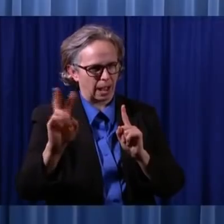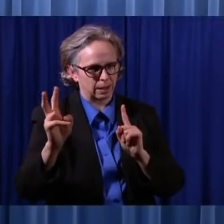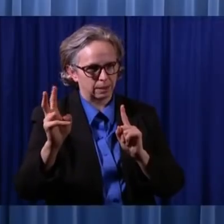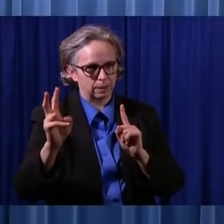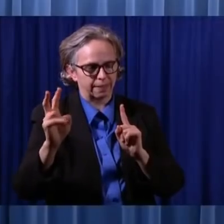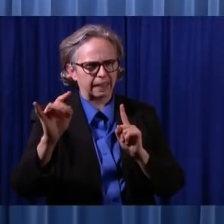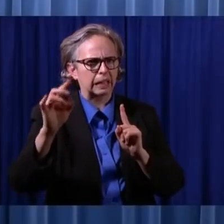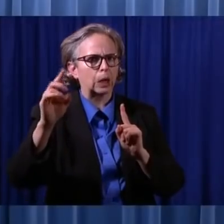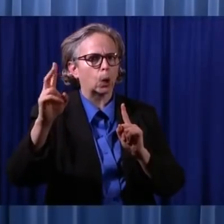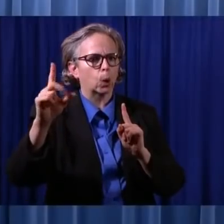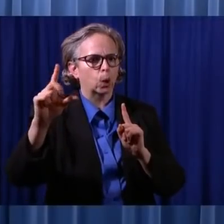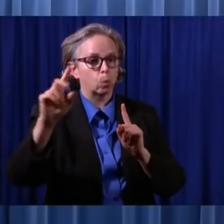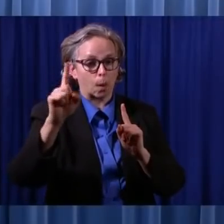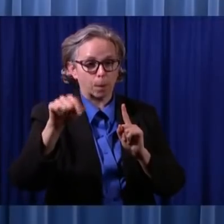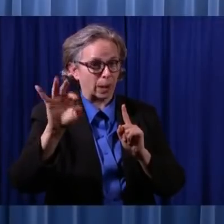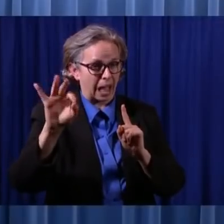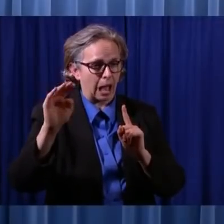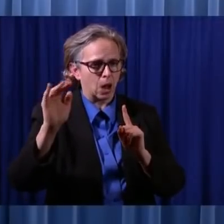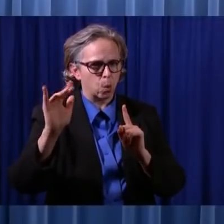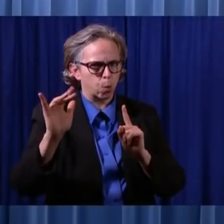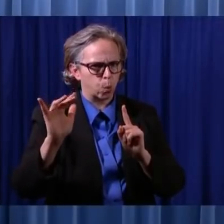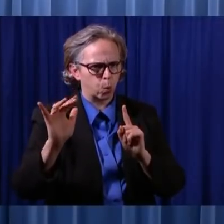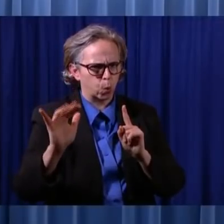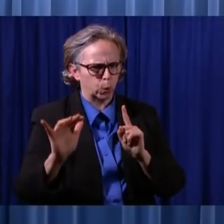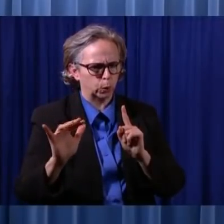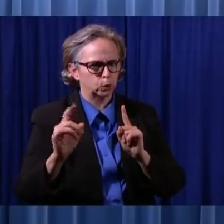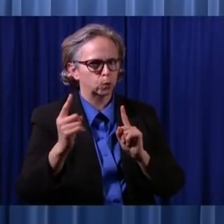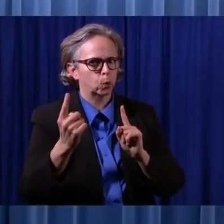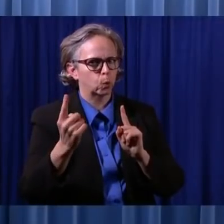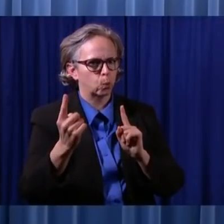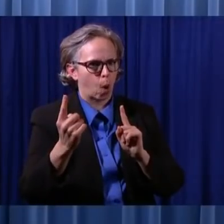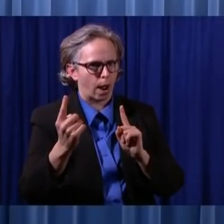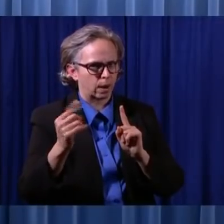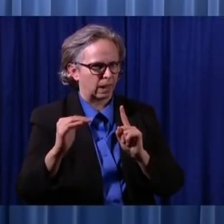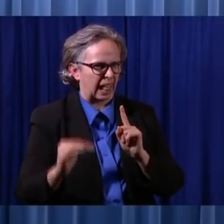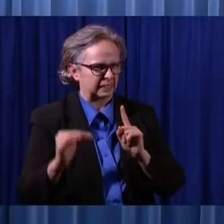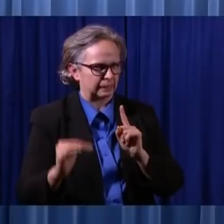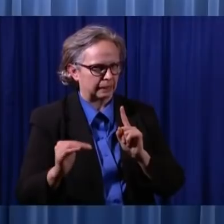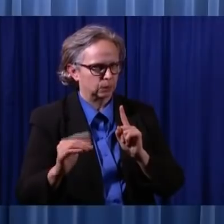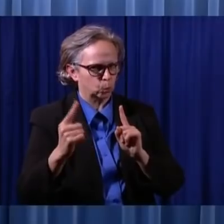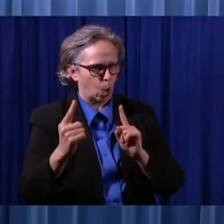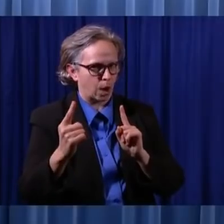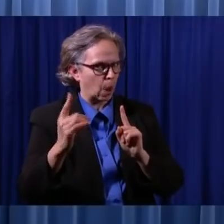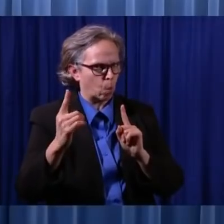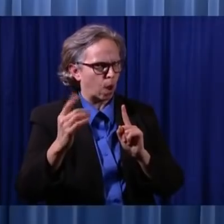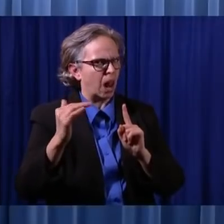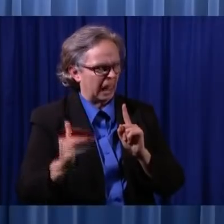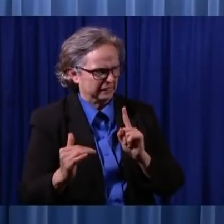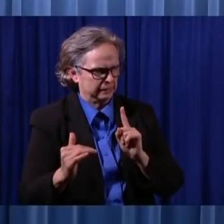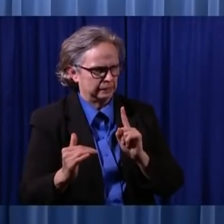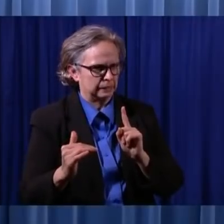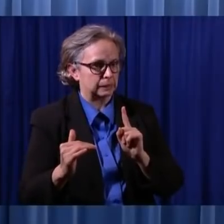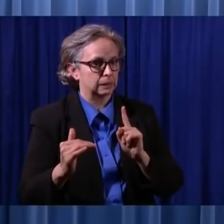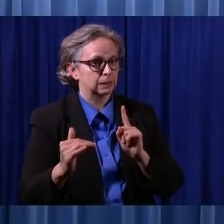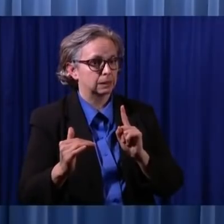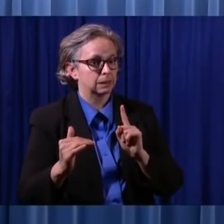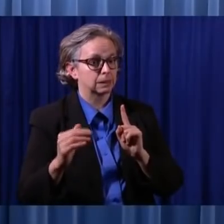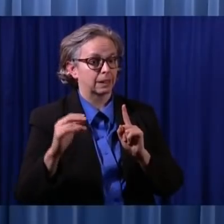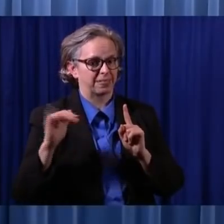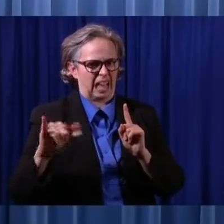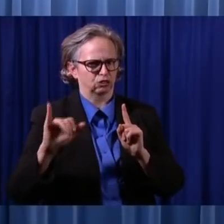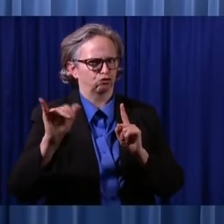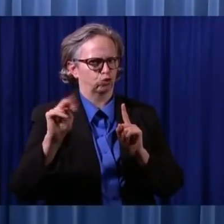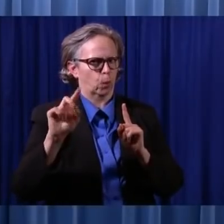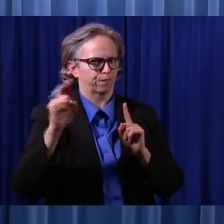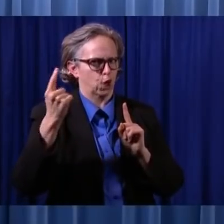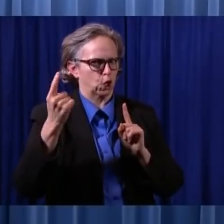is a little less than 1 as of the 1st of June. This data is 10